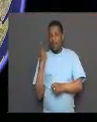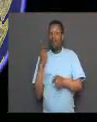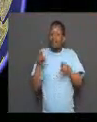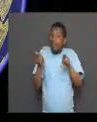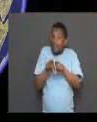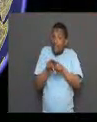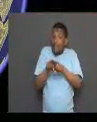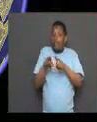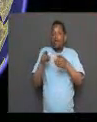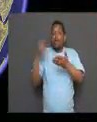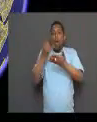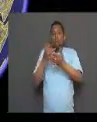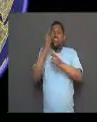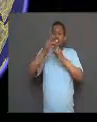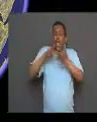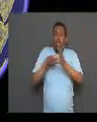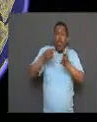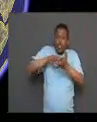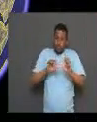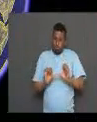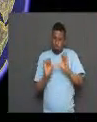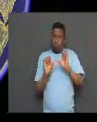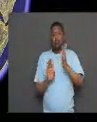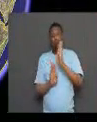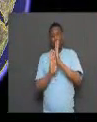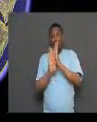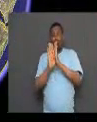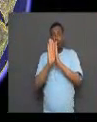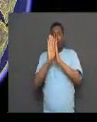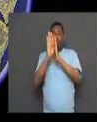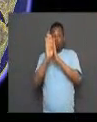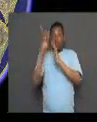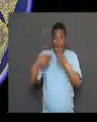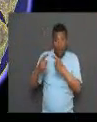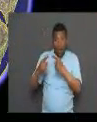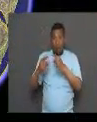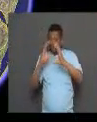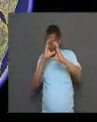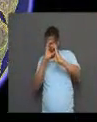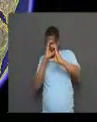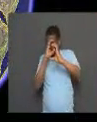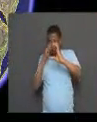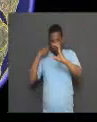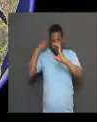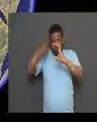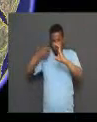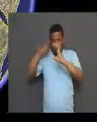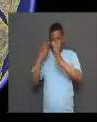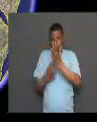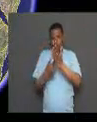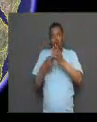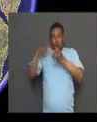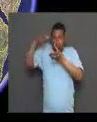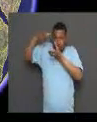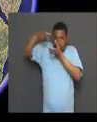As mapping technology has continued its advancement, cameras have been mounted on